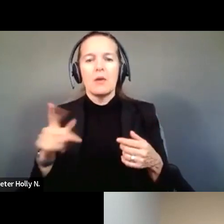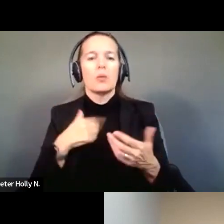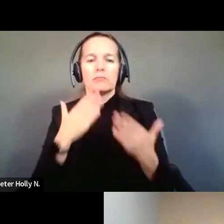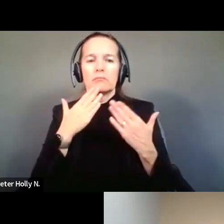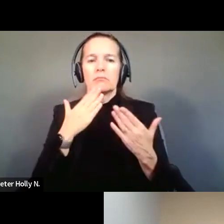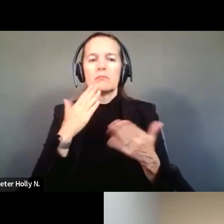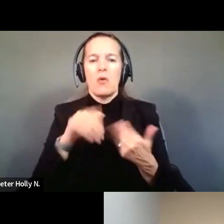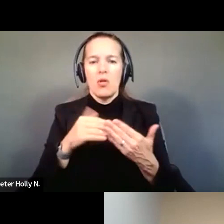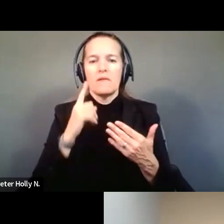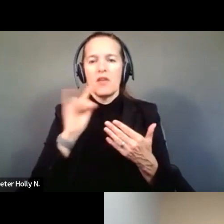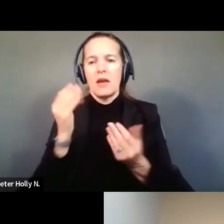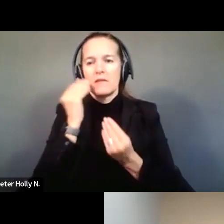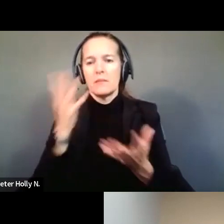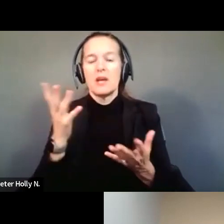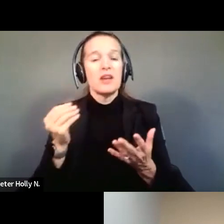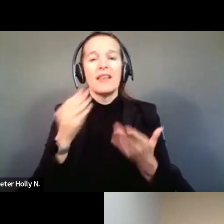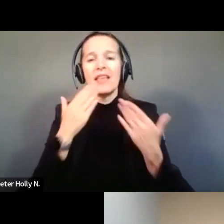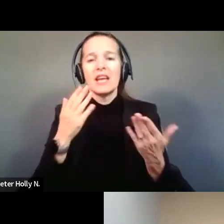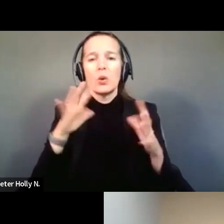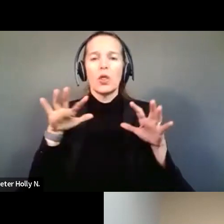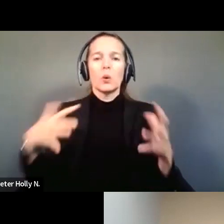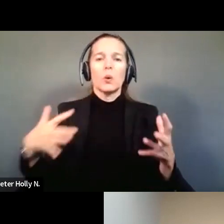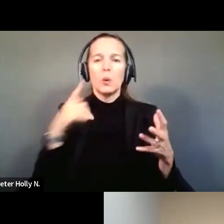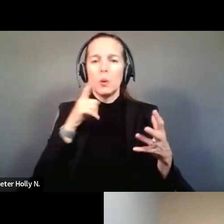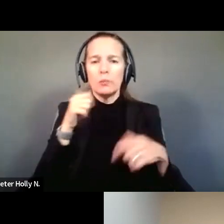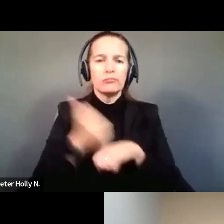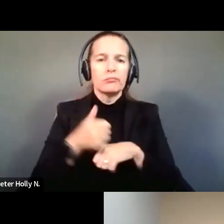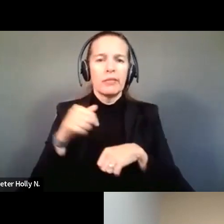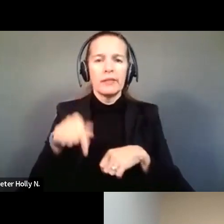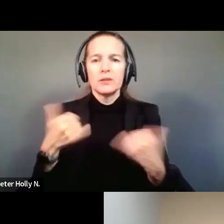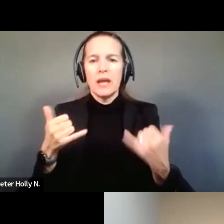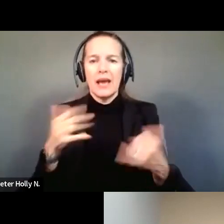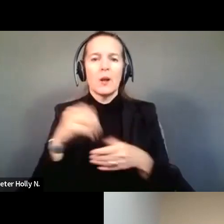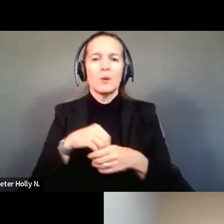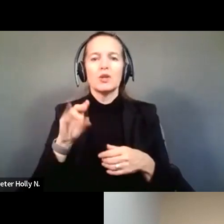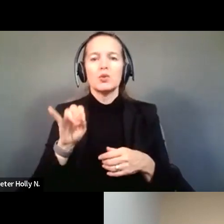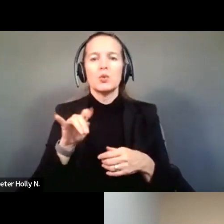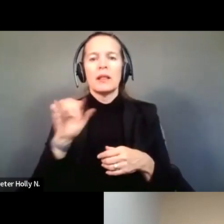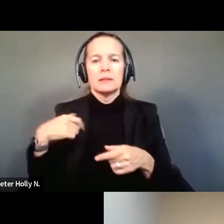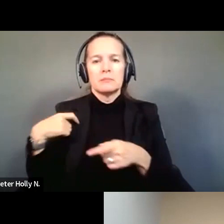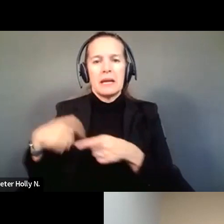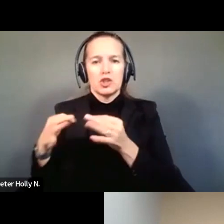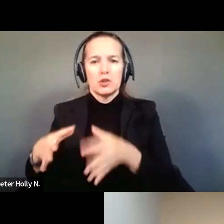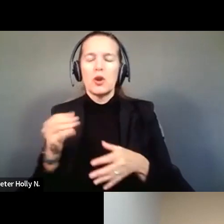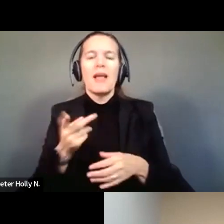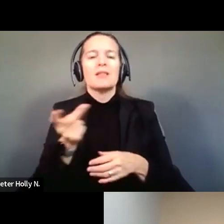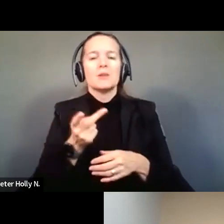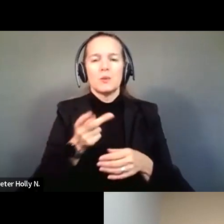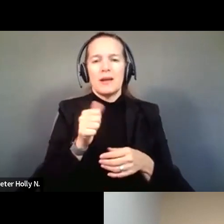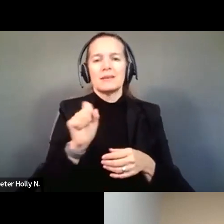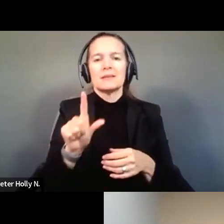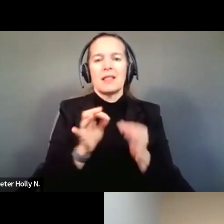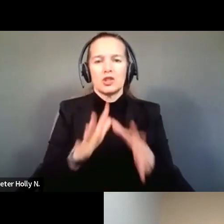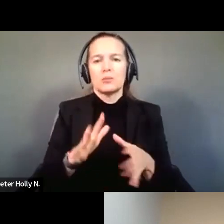information. I'd also like to thank the crew who helped put this together today, including Julie, our Spanish interpreter, and our 2 ASL